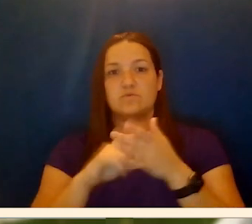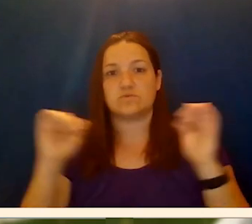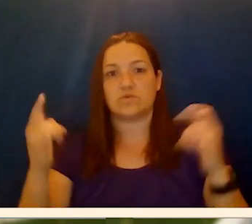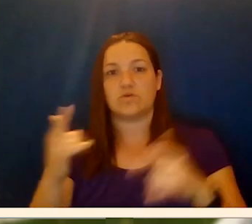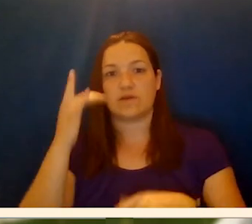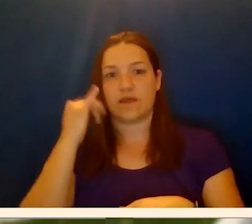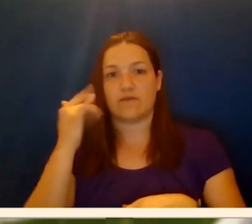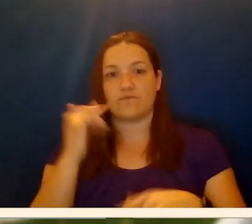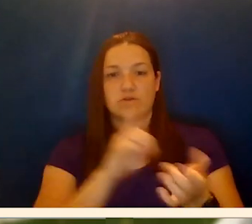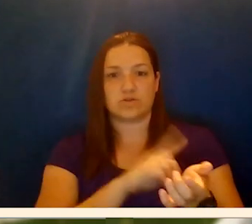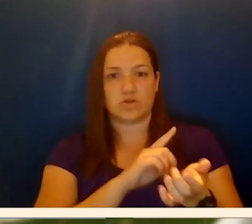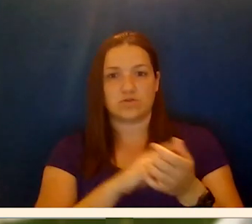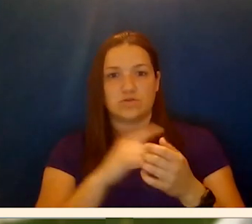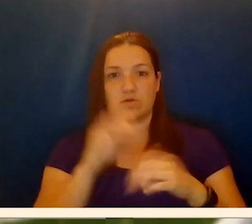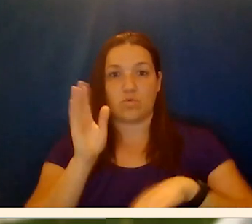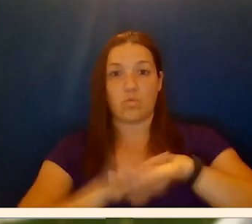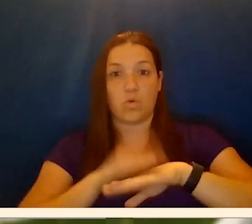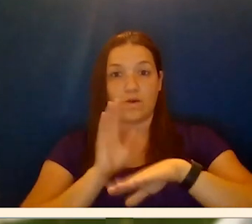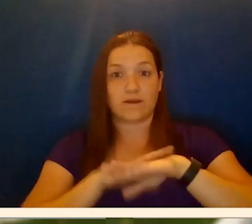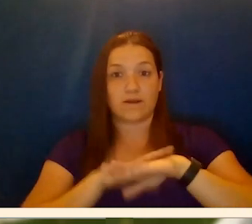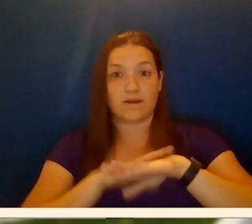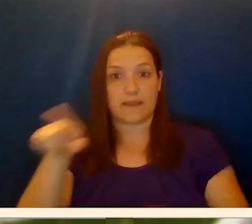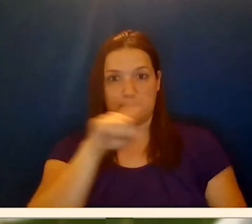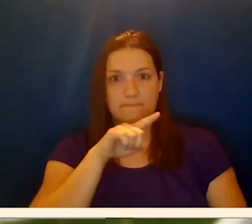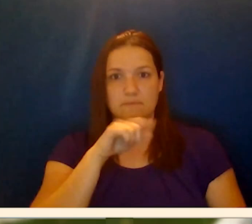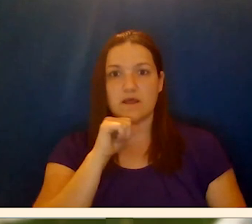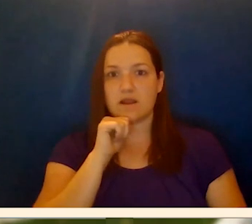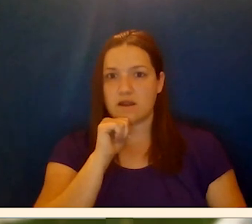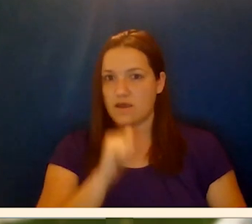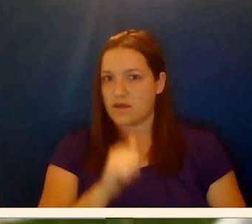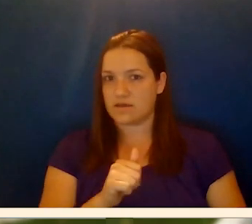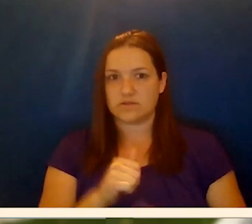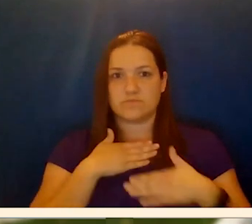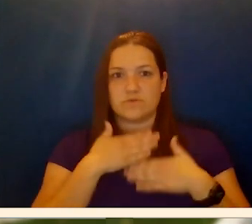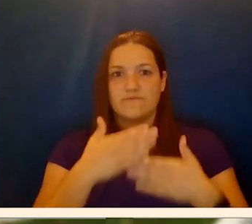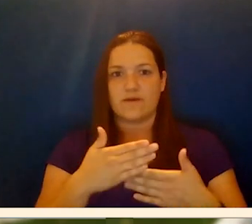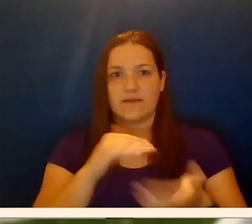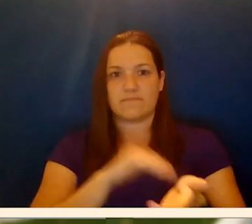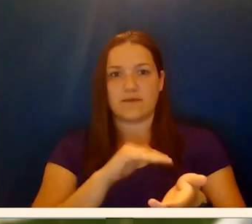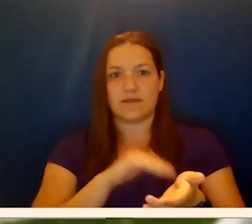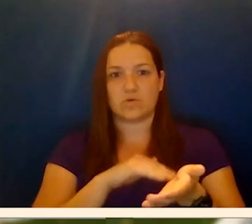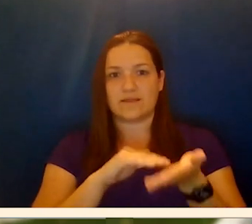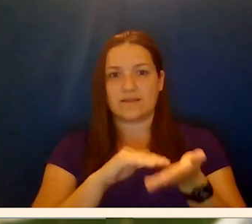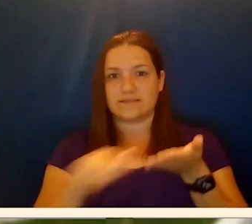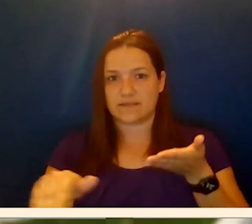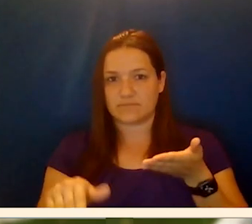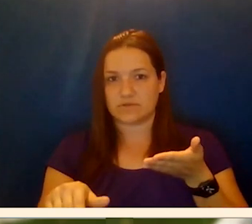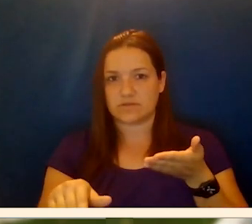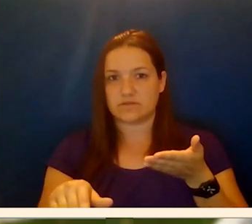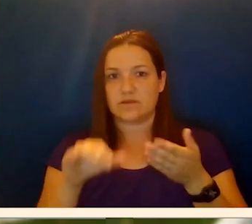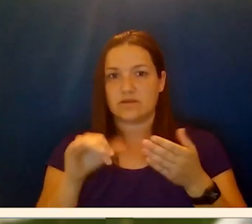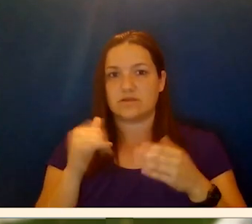them not to provide medical exemptions unless it could be clearly